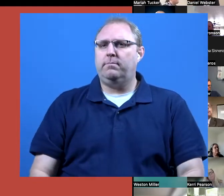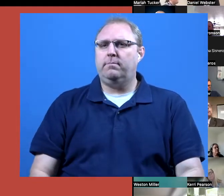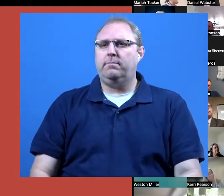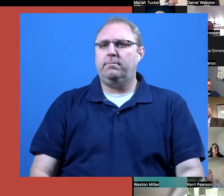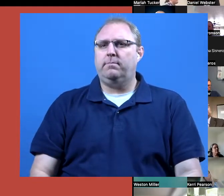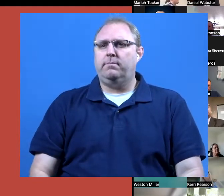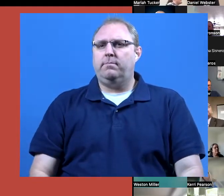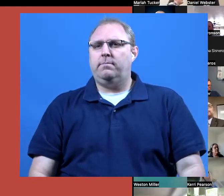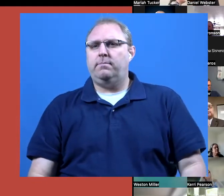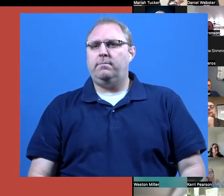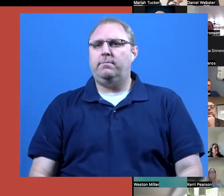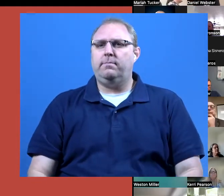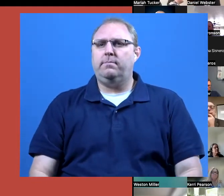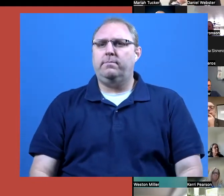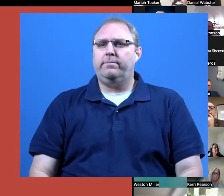DHRM rule.